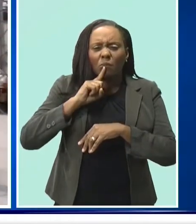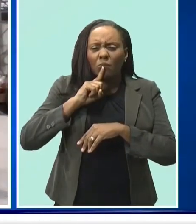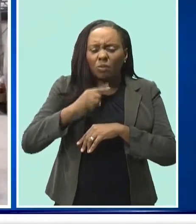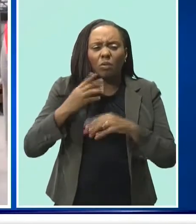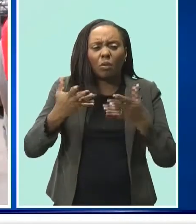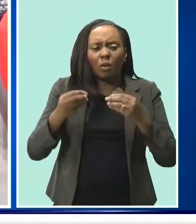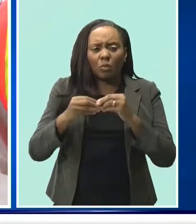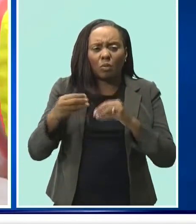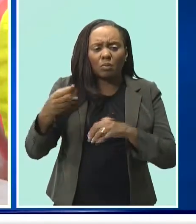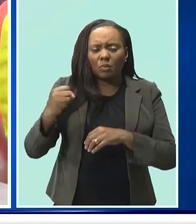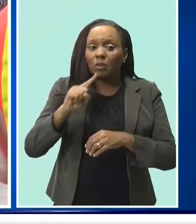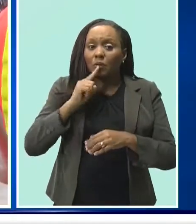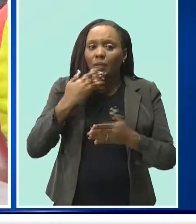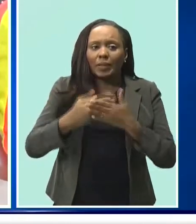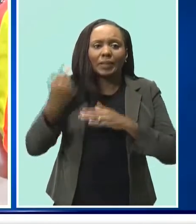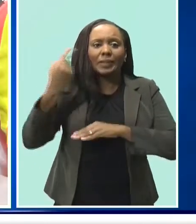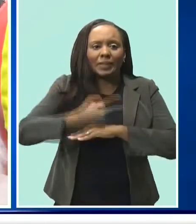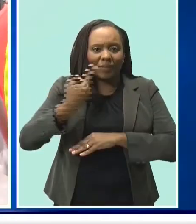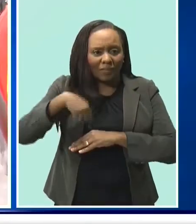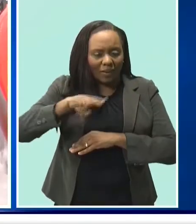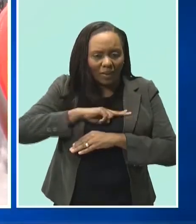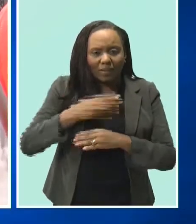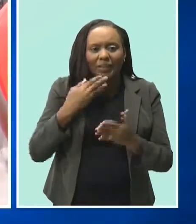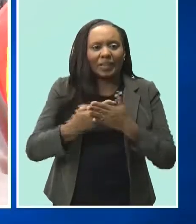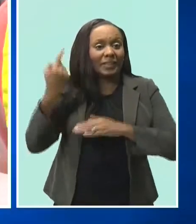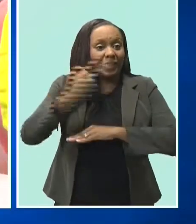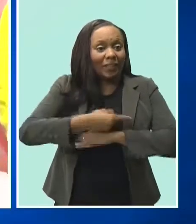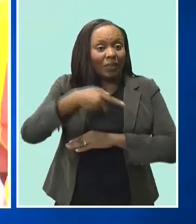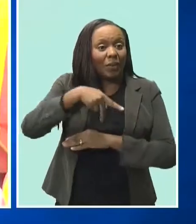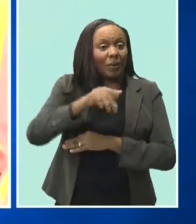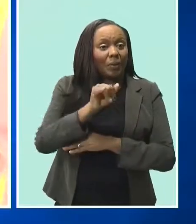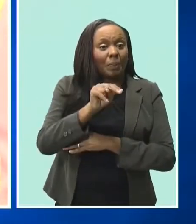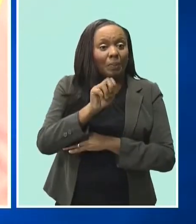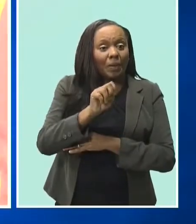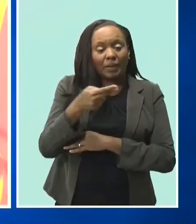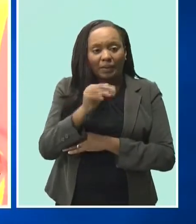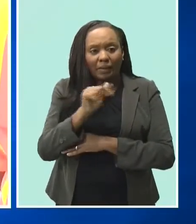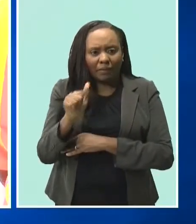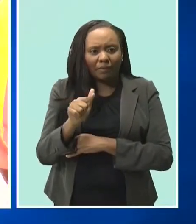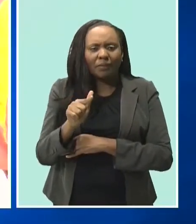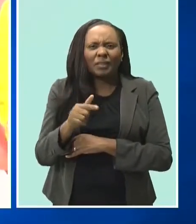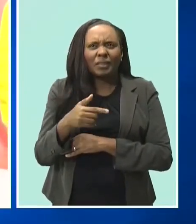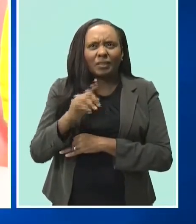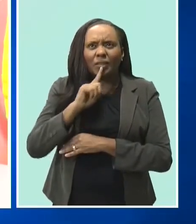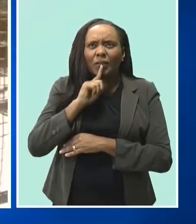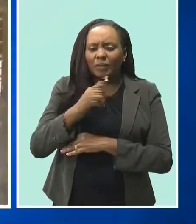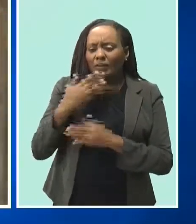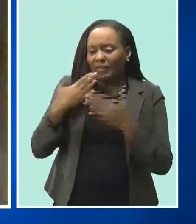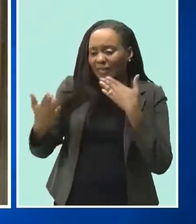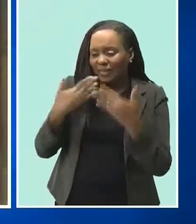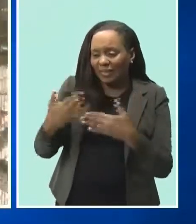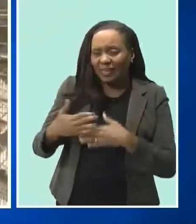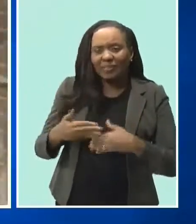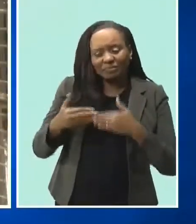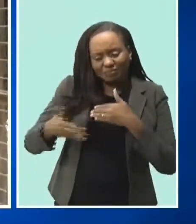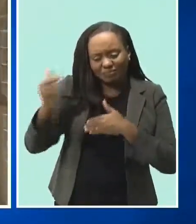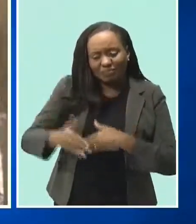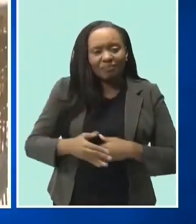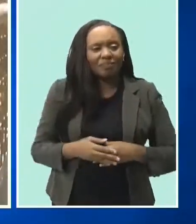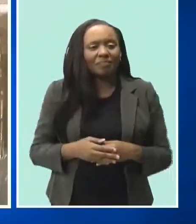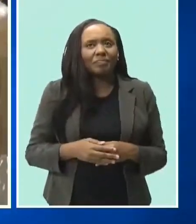the length and breadth of Barbados to be able to bring service, care,